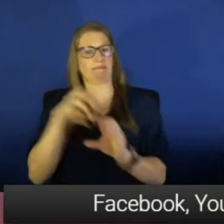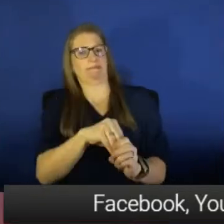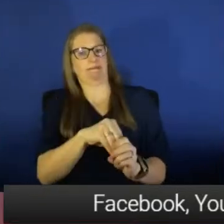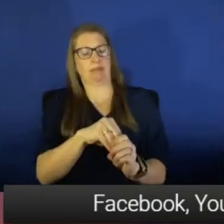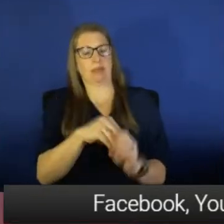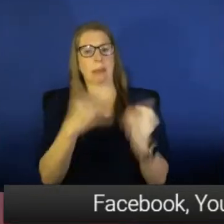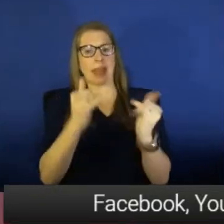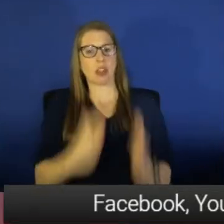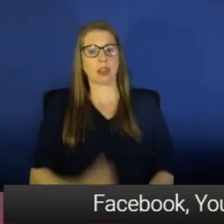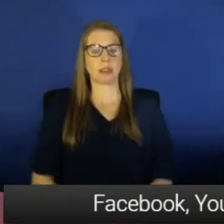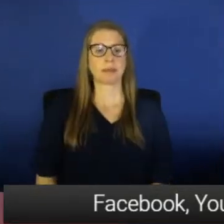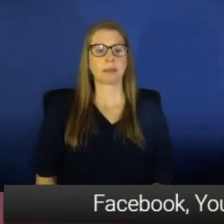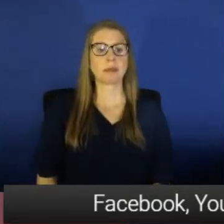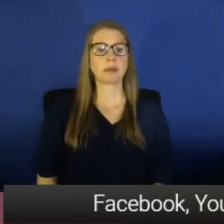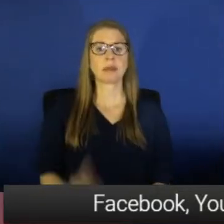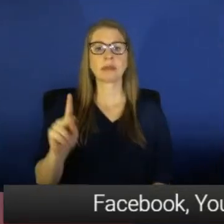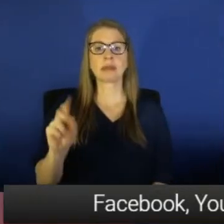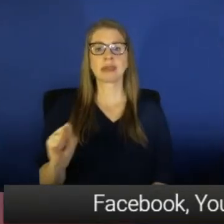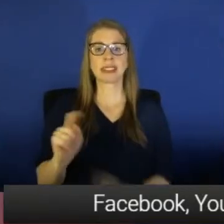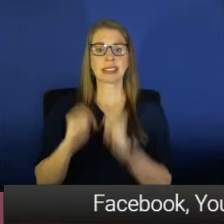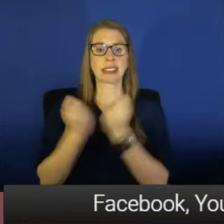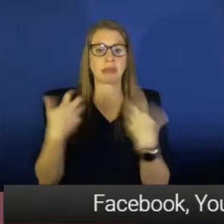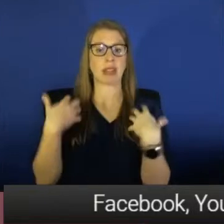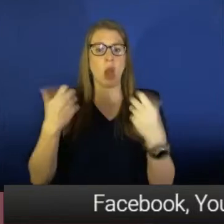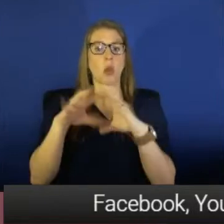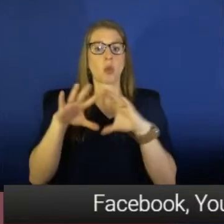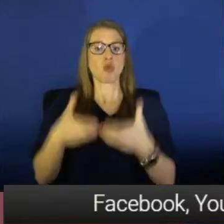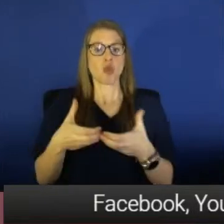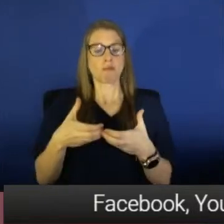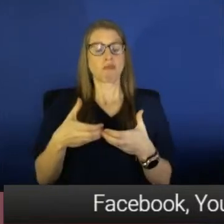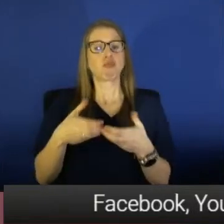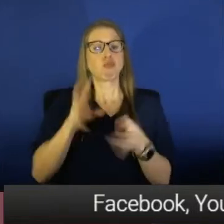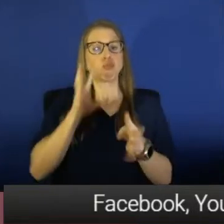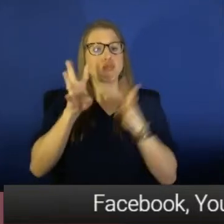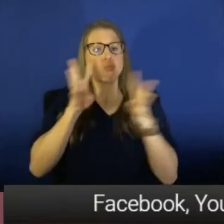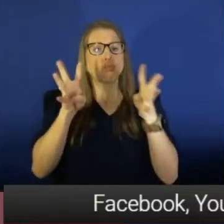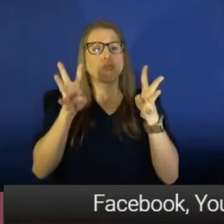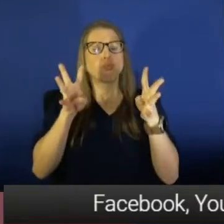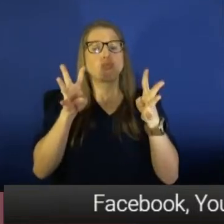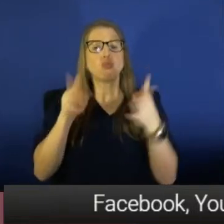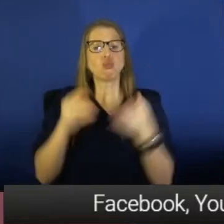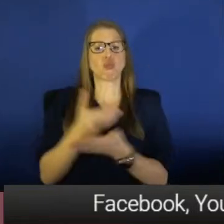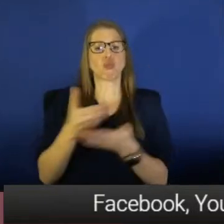Sure. Our Kansas Team Health group is a relatively innovative group in that it's a